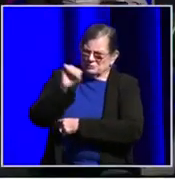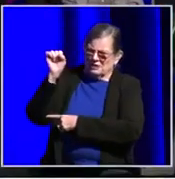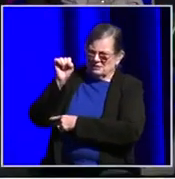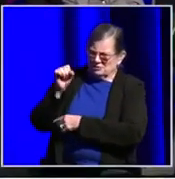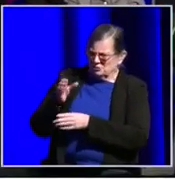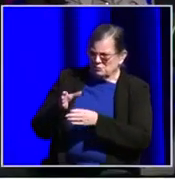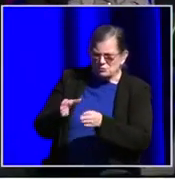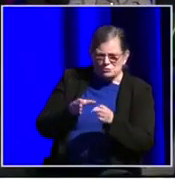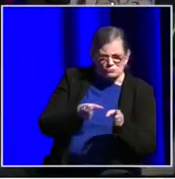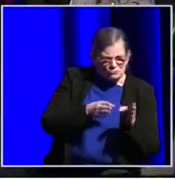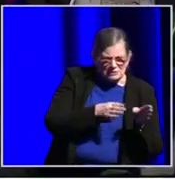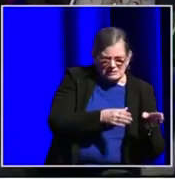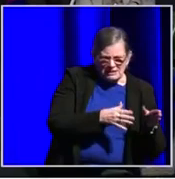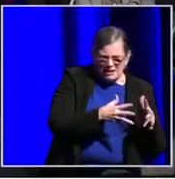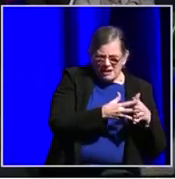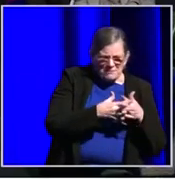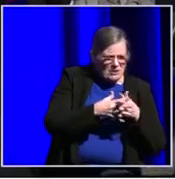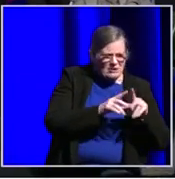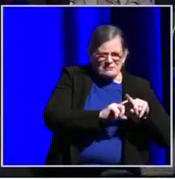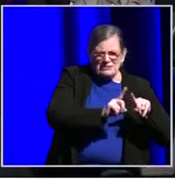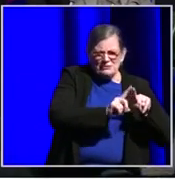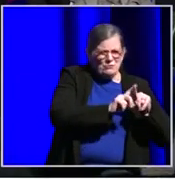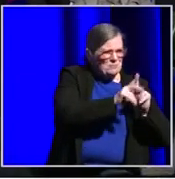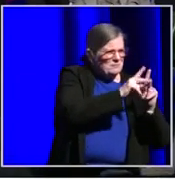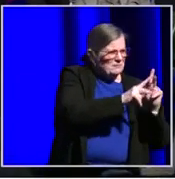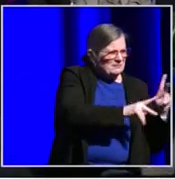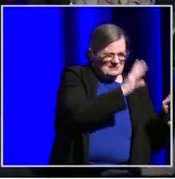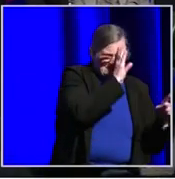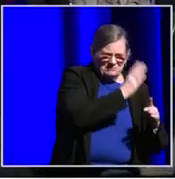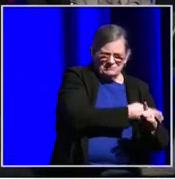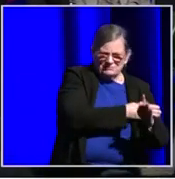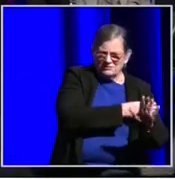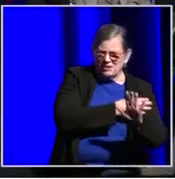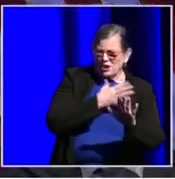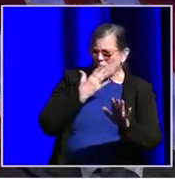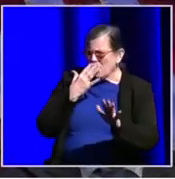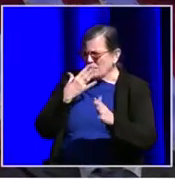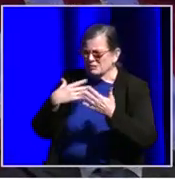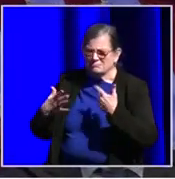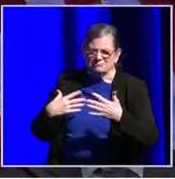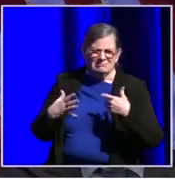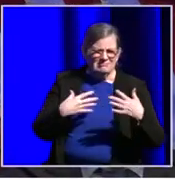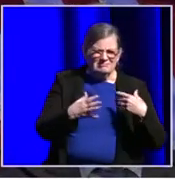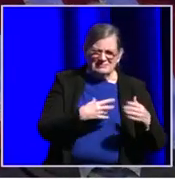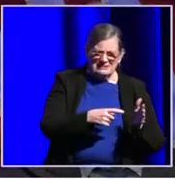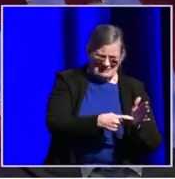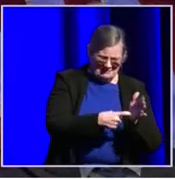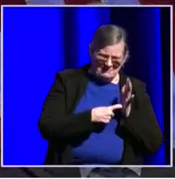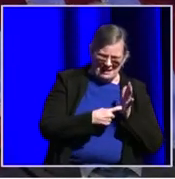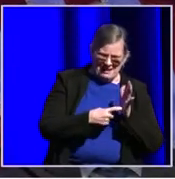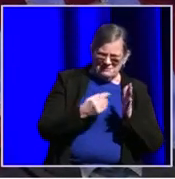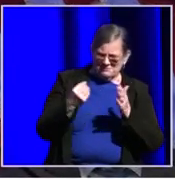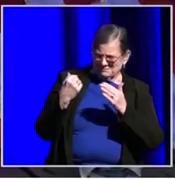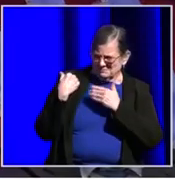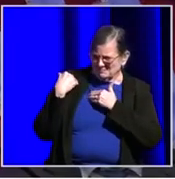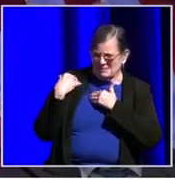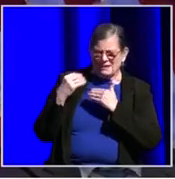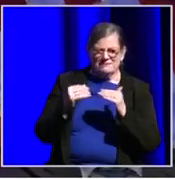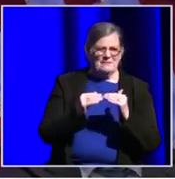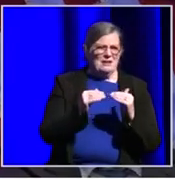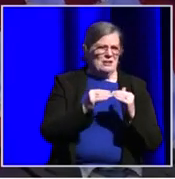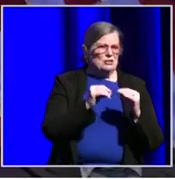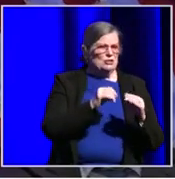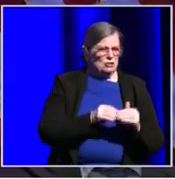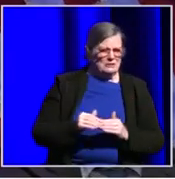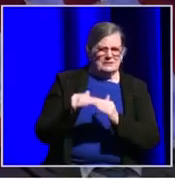Americans of all backgrounds and beliefs took to the streets to demand accountability and justice. Black